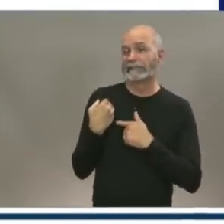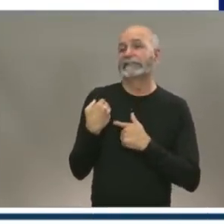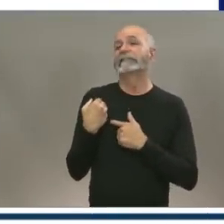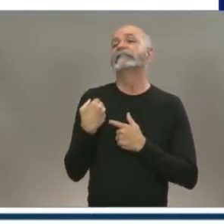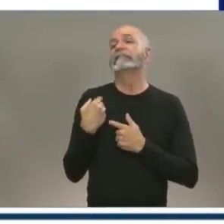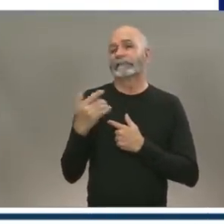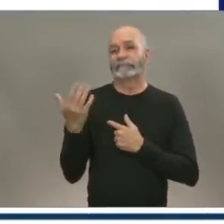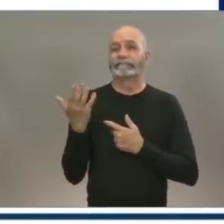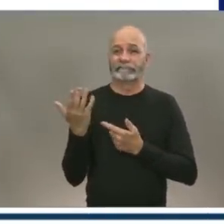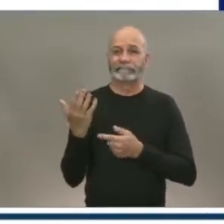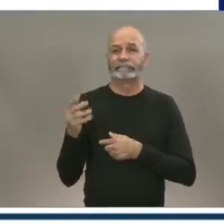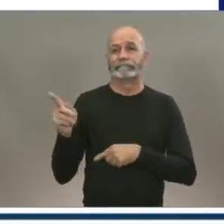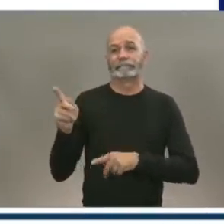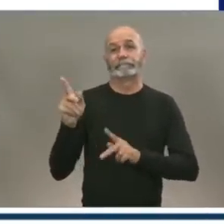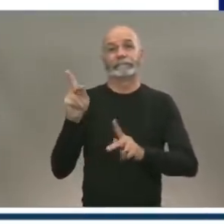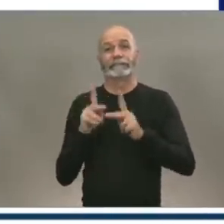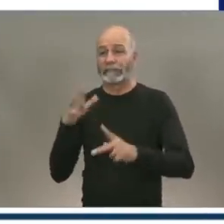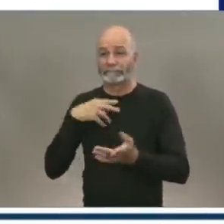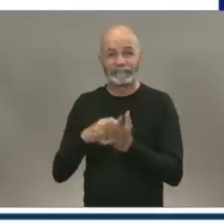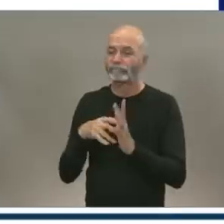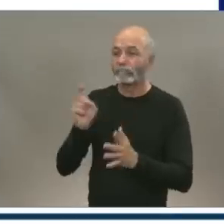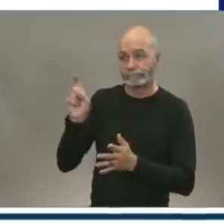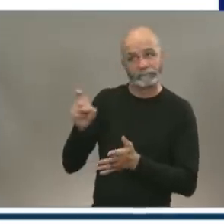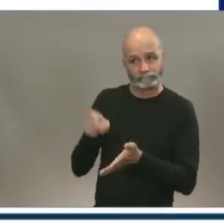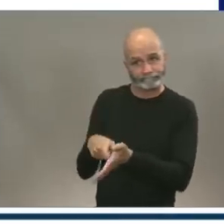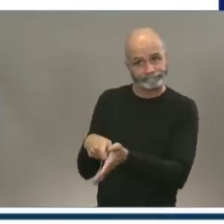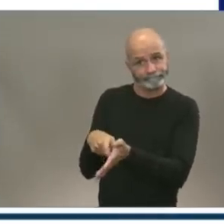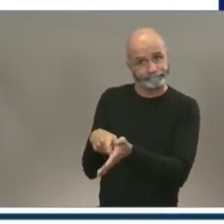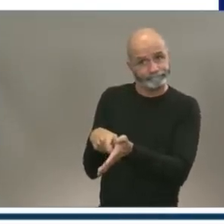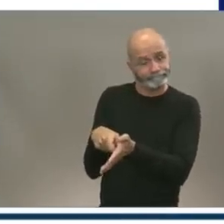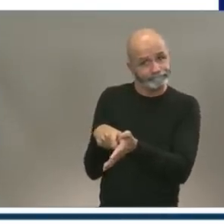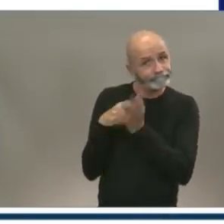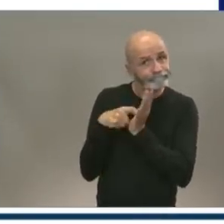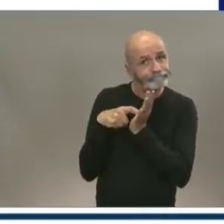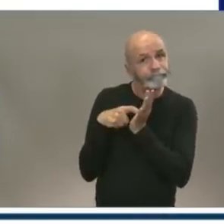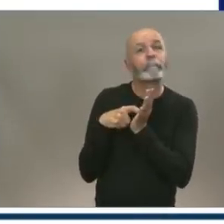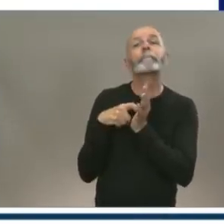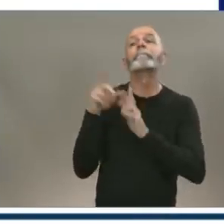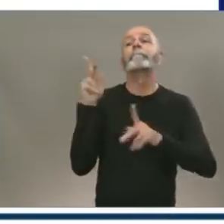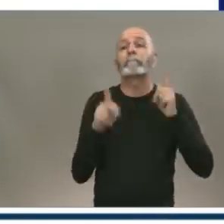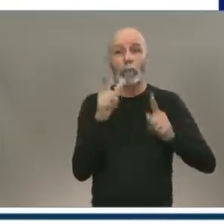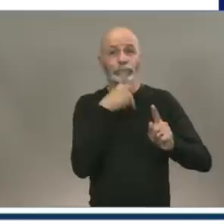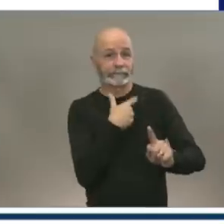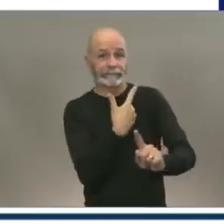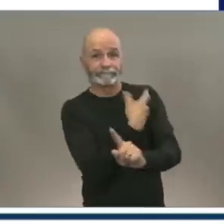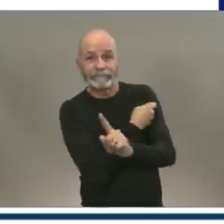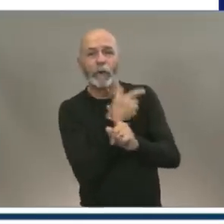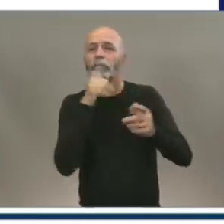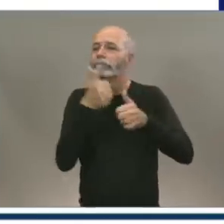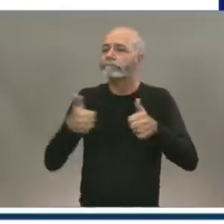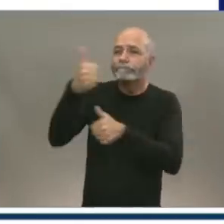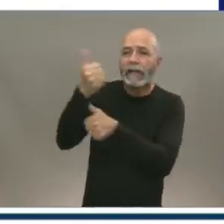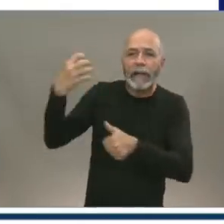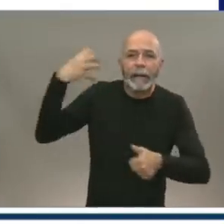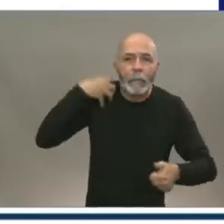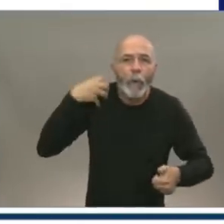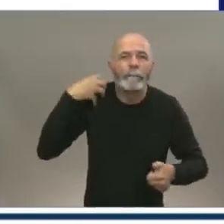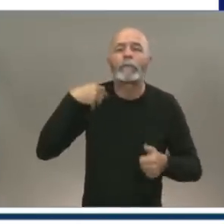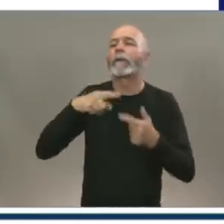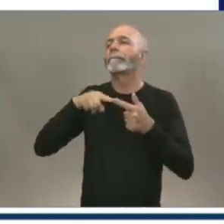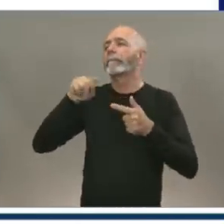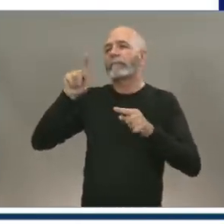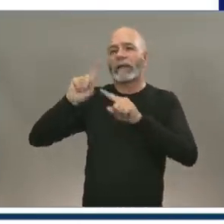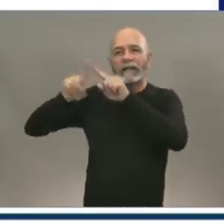vaccine policy. We've heard from the majority of employers in these key sectors, and the vaccination